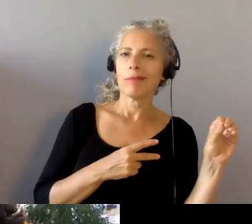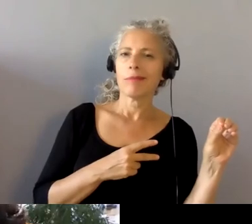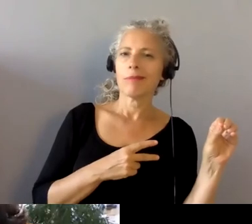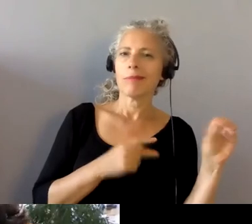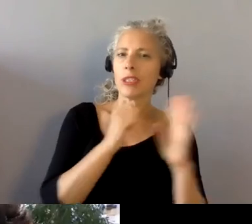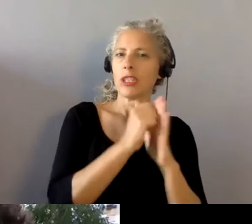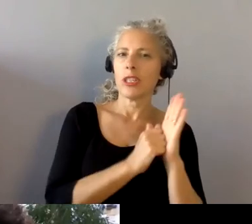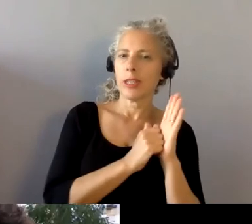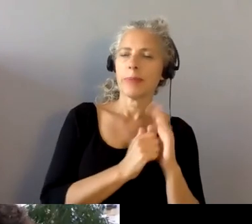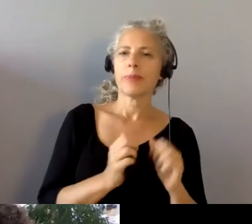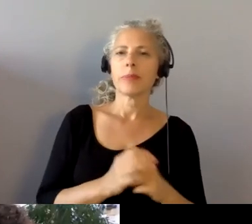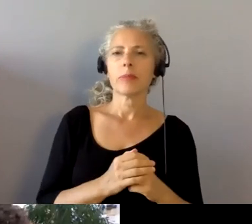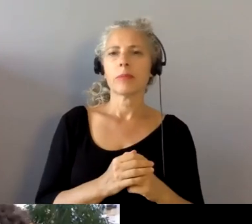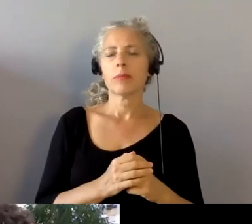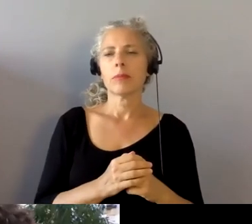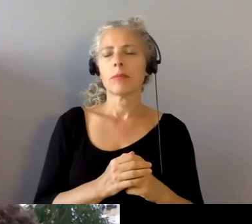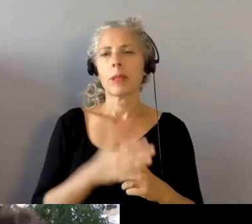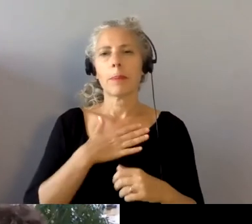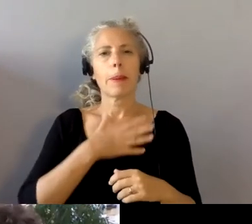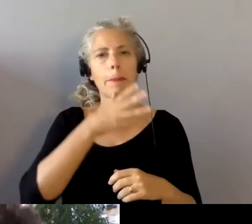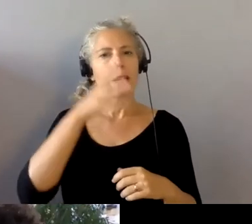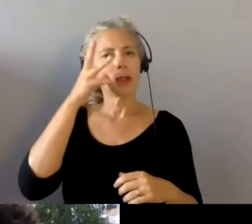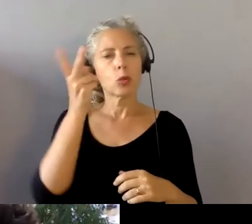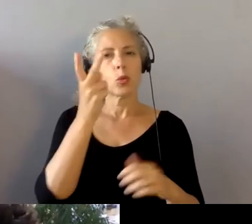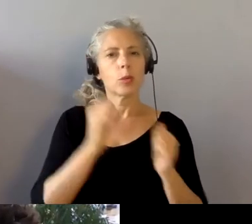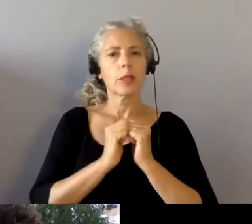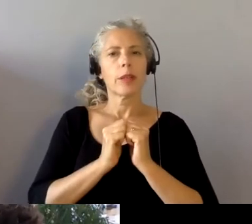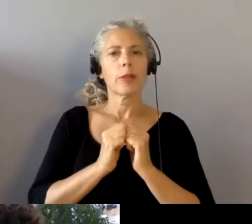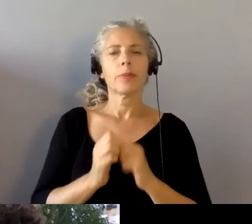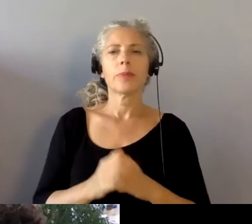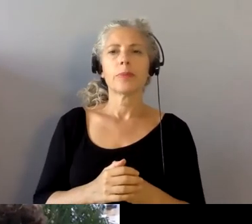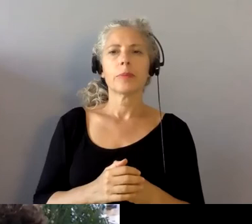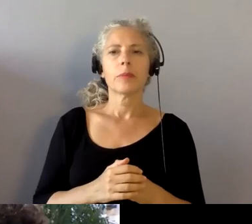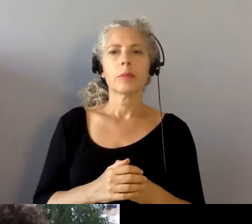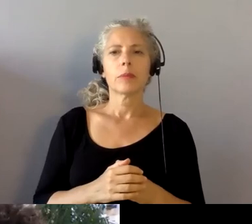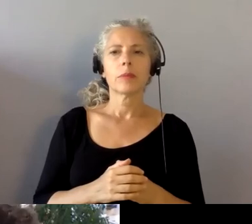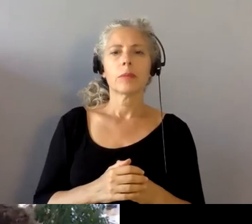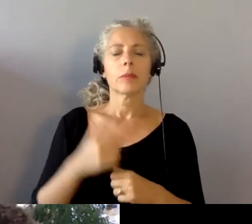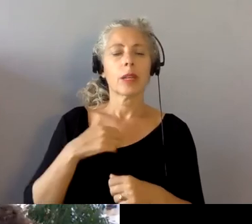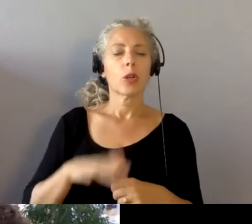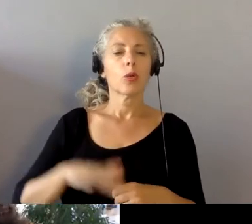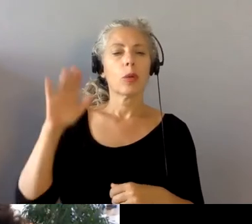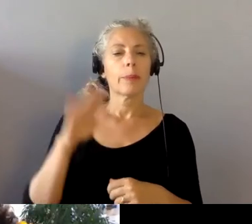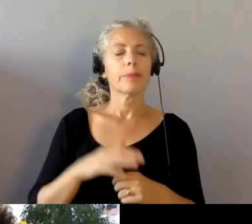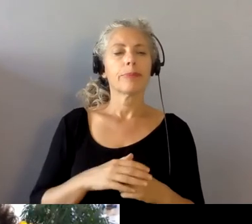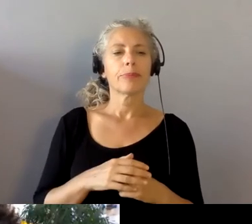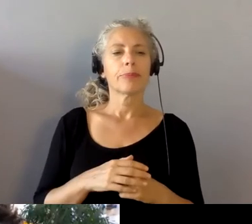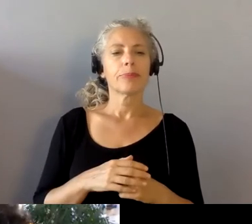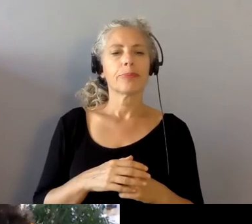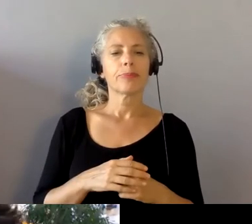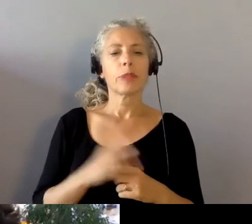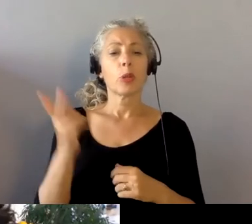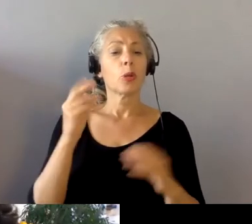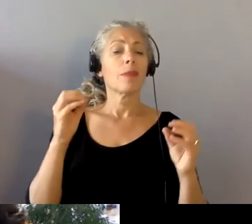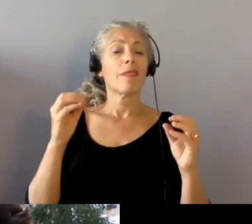and his and my parents together, that reality. I grew up with, you know, them